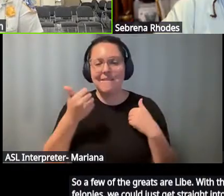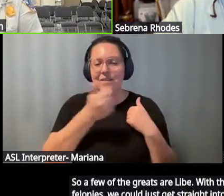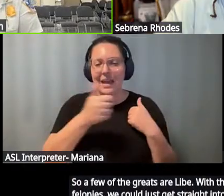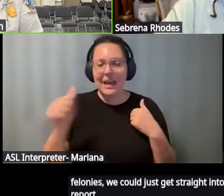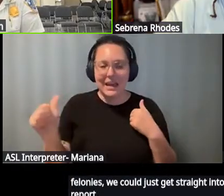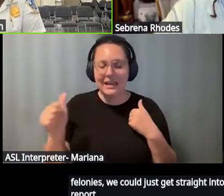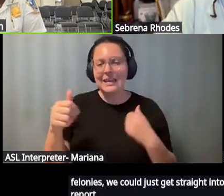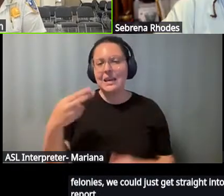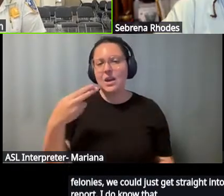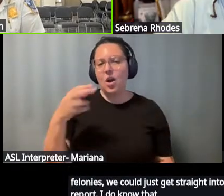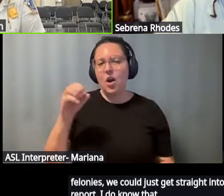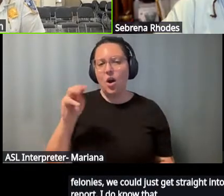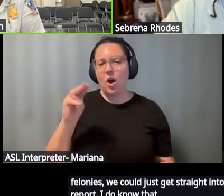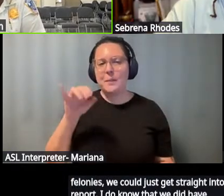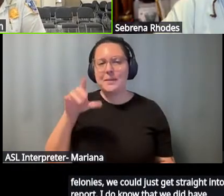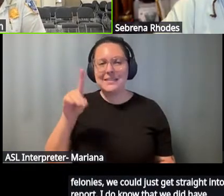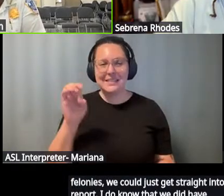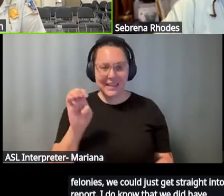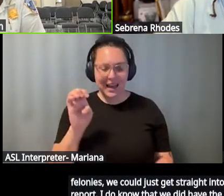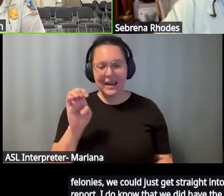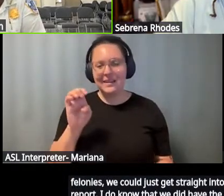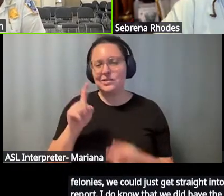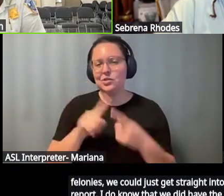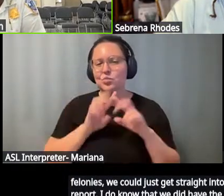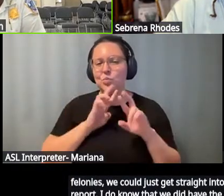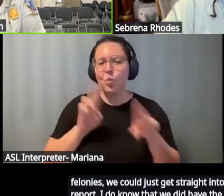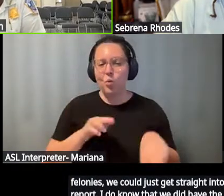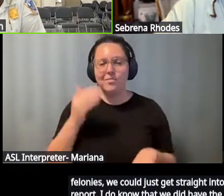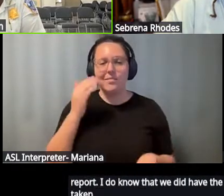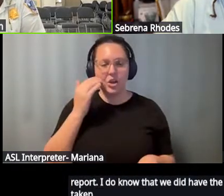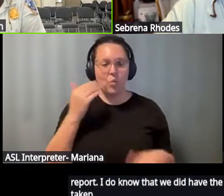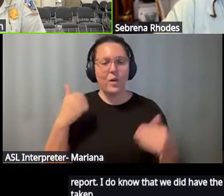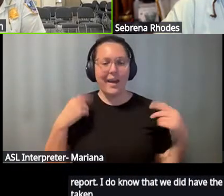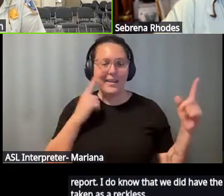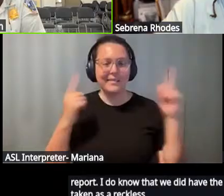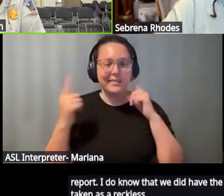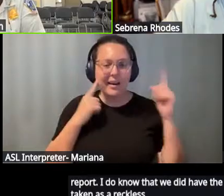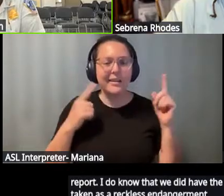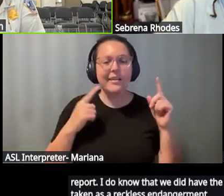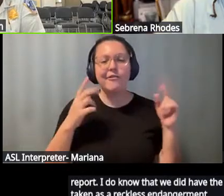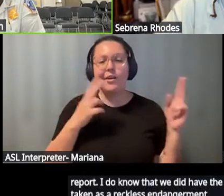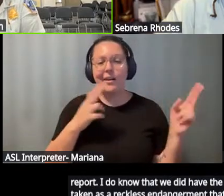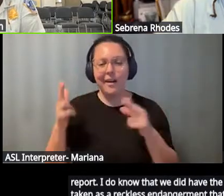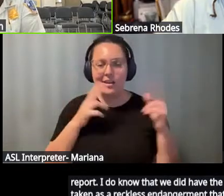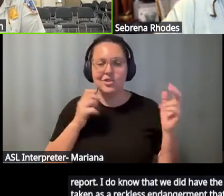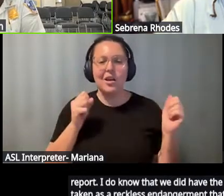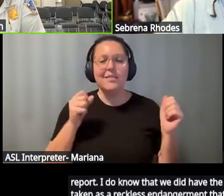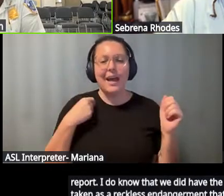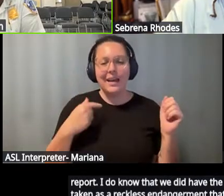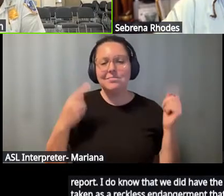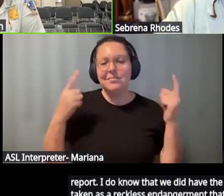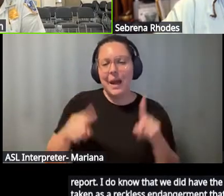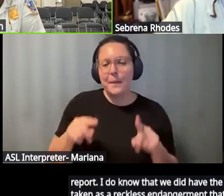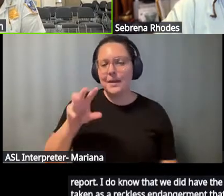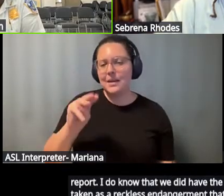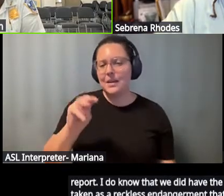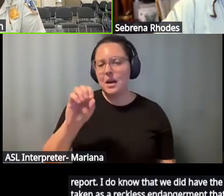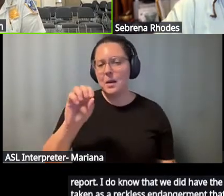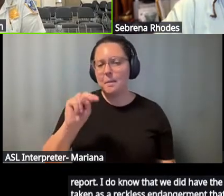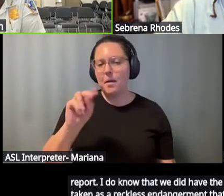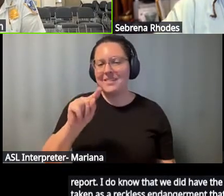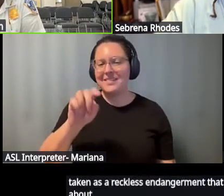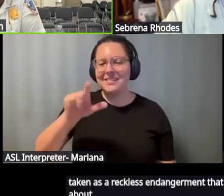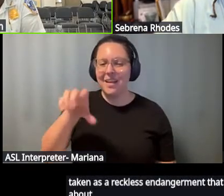I do know that we did have the sounds of gunshots that actually was taken as a reckless endangerment that happened off Montello. That yielded in about